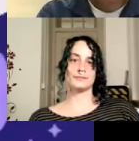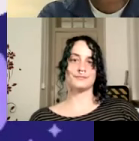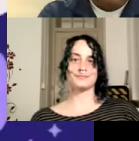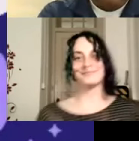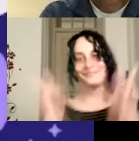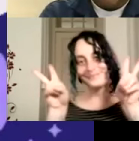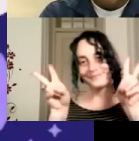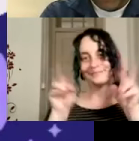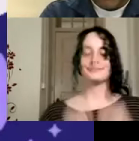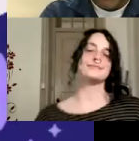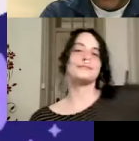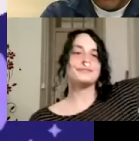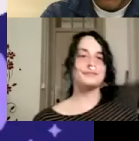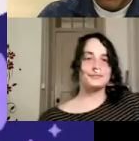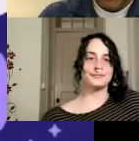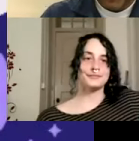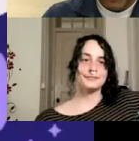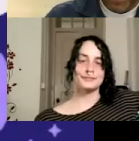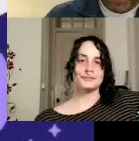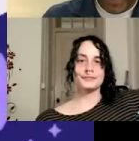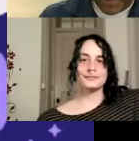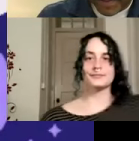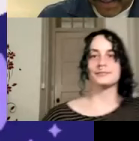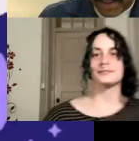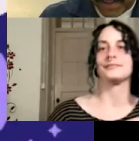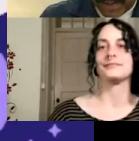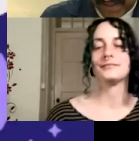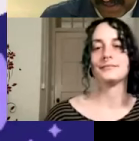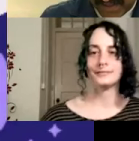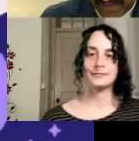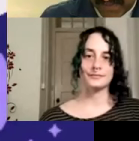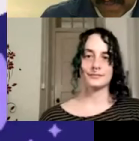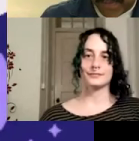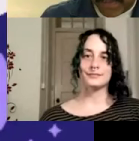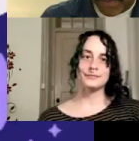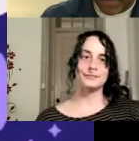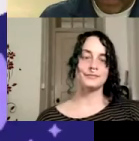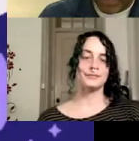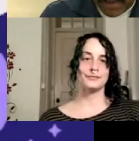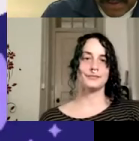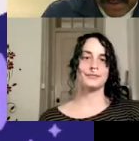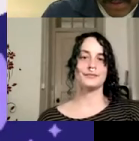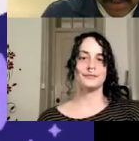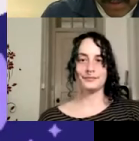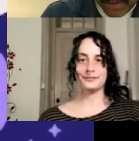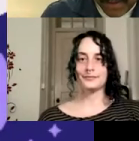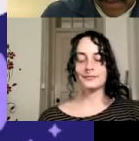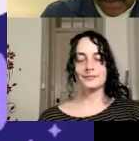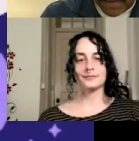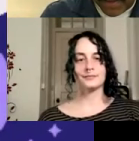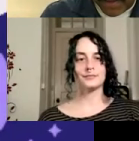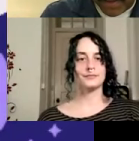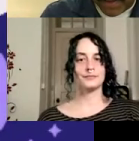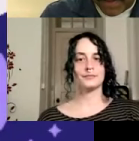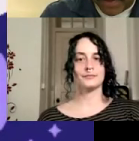and I got this book out of the Philadelphia Library on audiobook. It's Why We Sleep, Unlocking the Power of Sleep and Dreams. So if this is the kind of